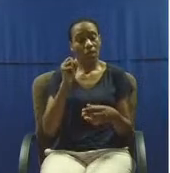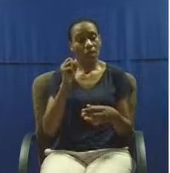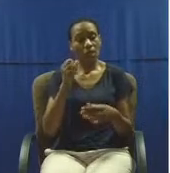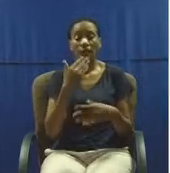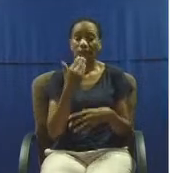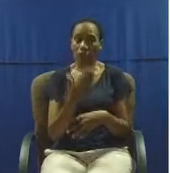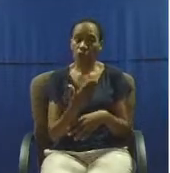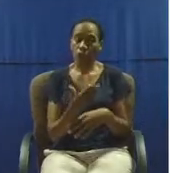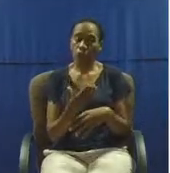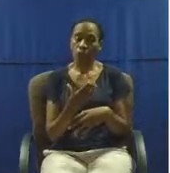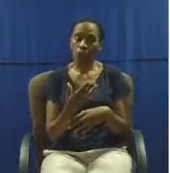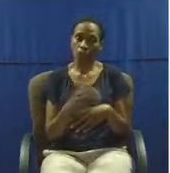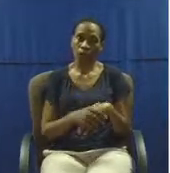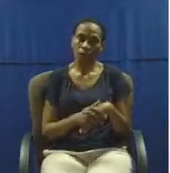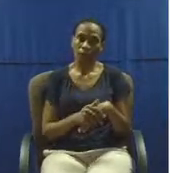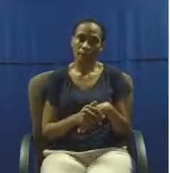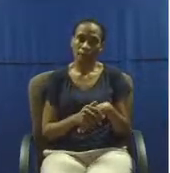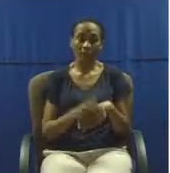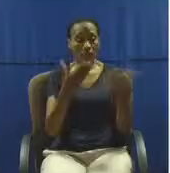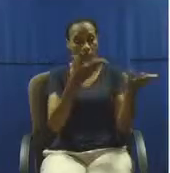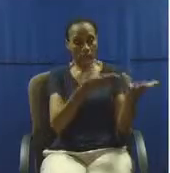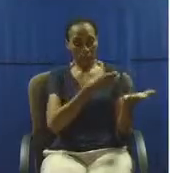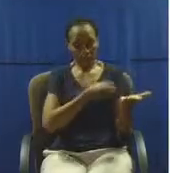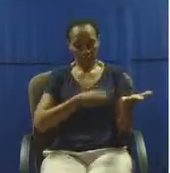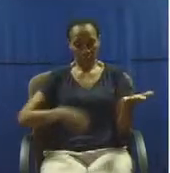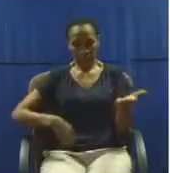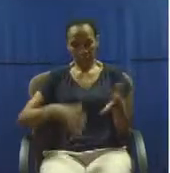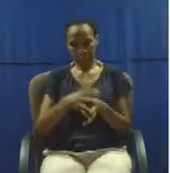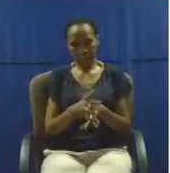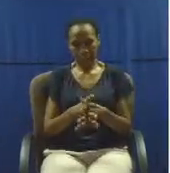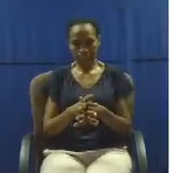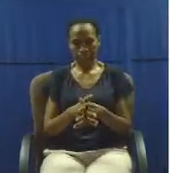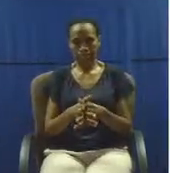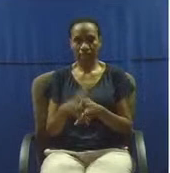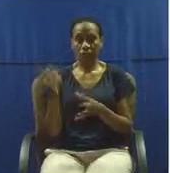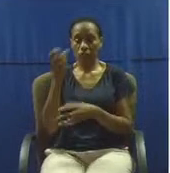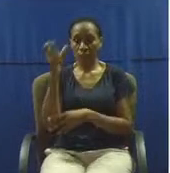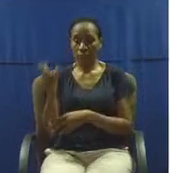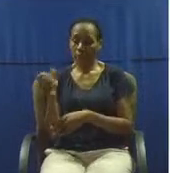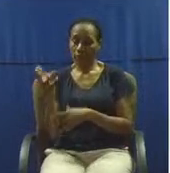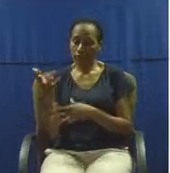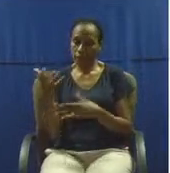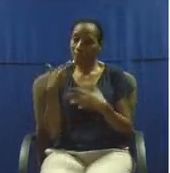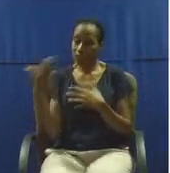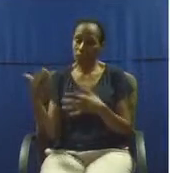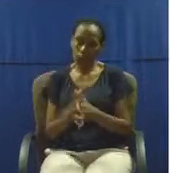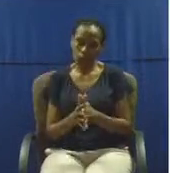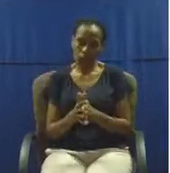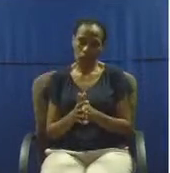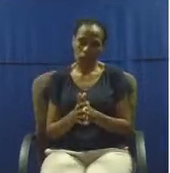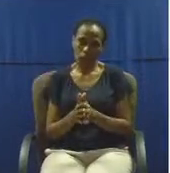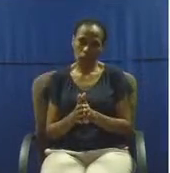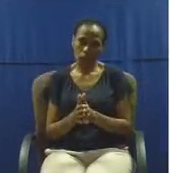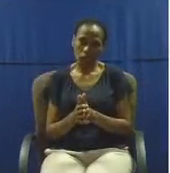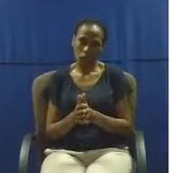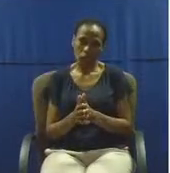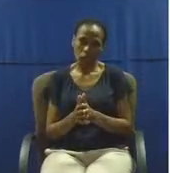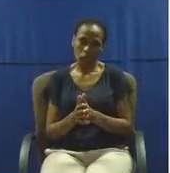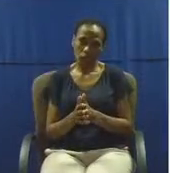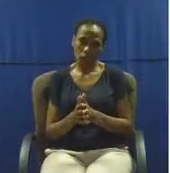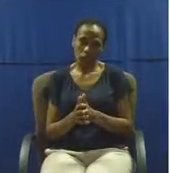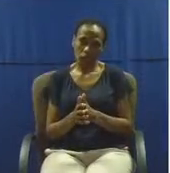President. The Honorable the President. Thank you, Honorable Speaker. I would be able to